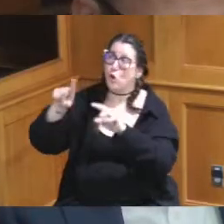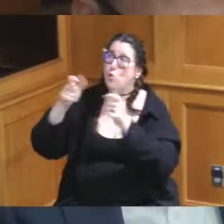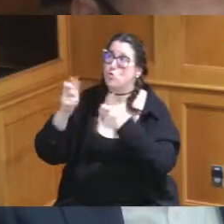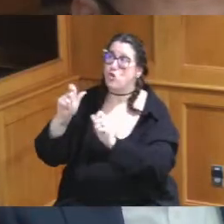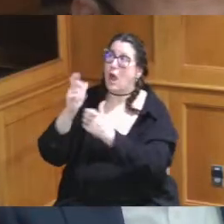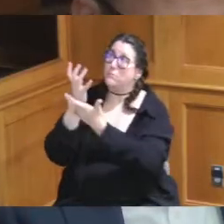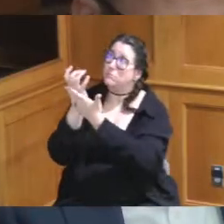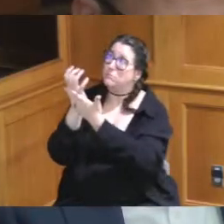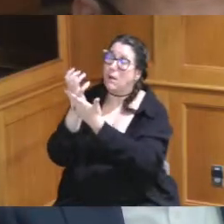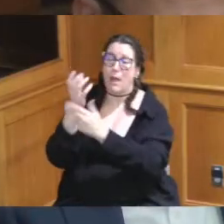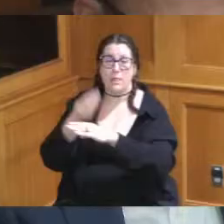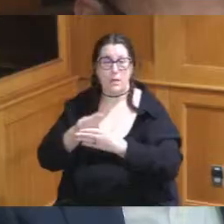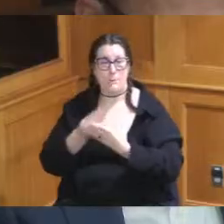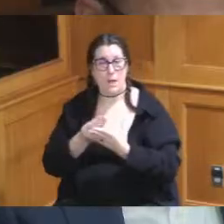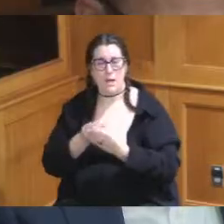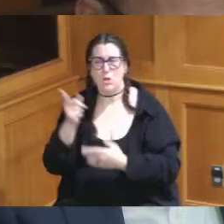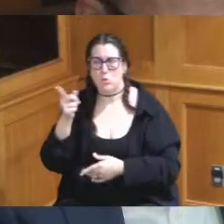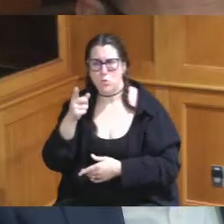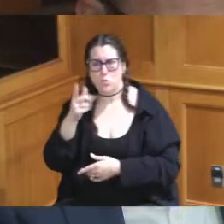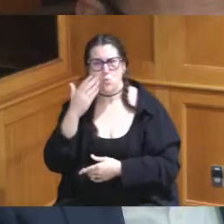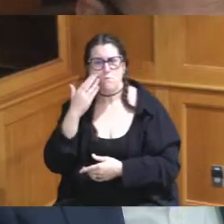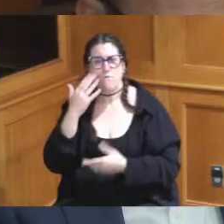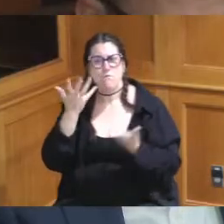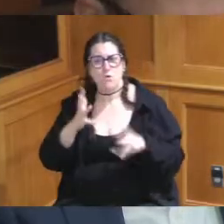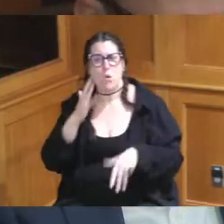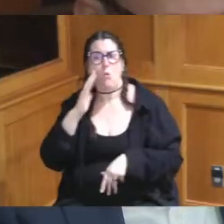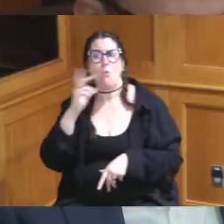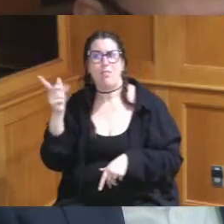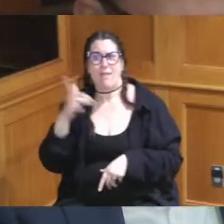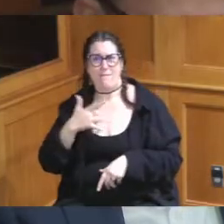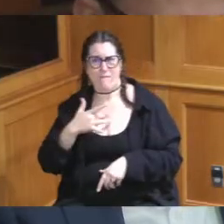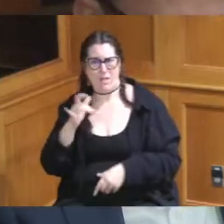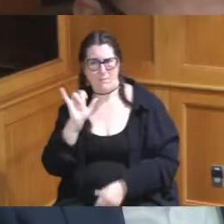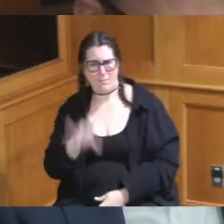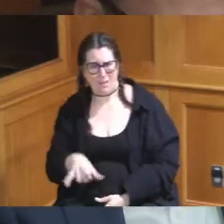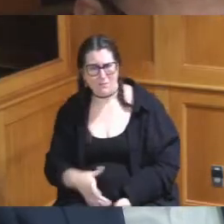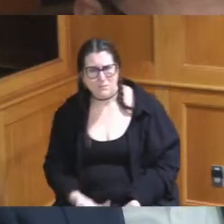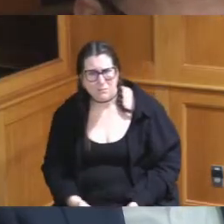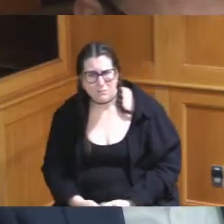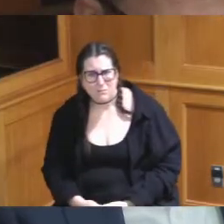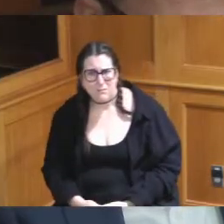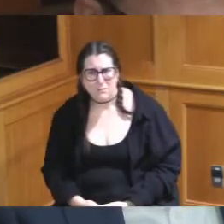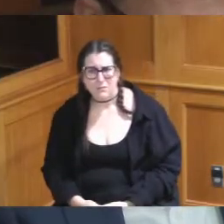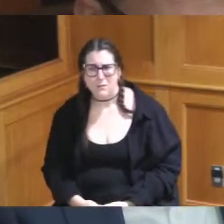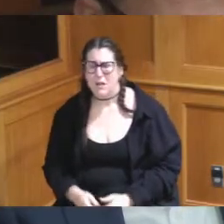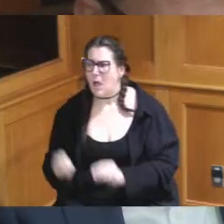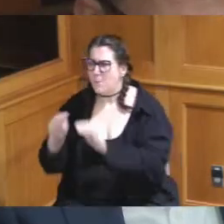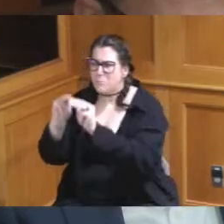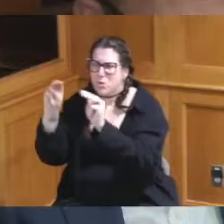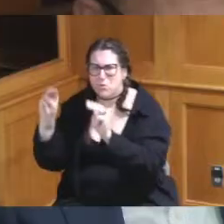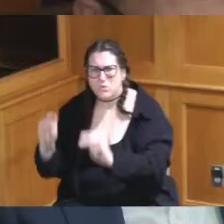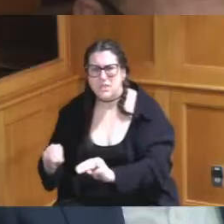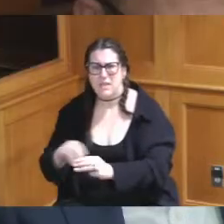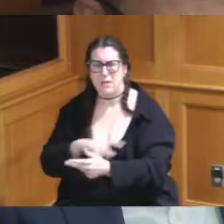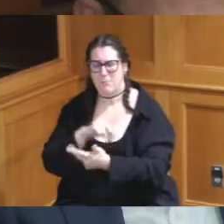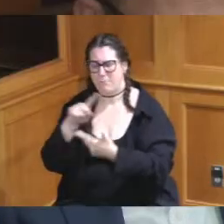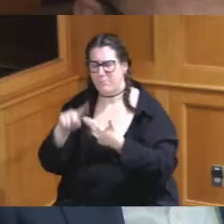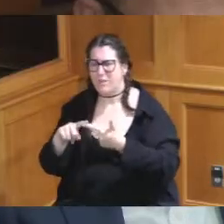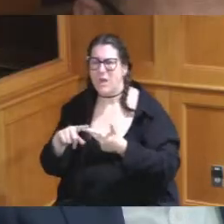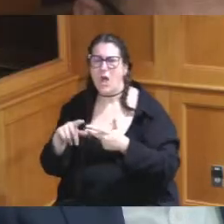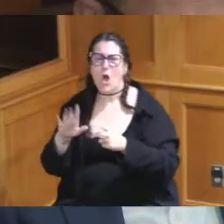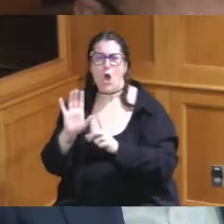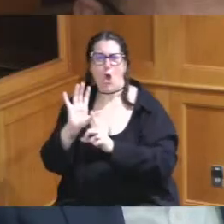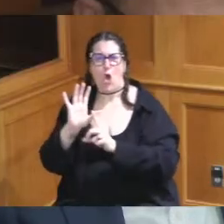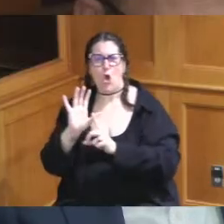money. You know how they feel about Ohio State getting some money. Every museum, every cultural